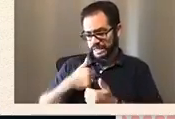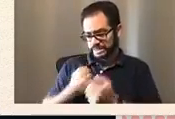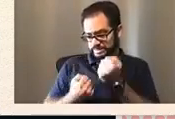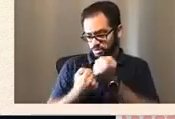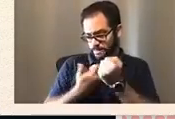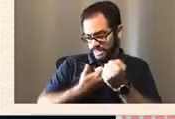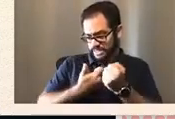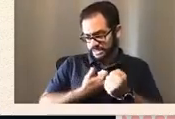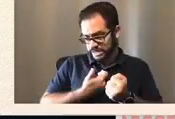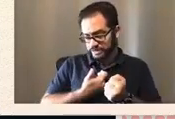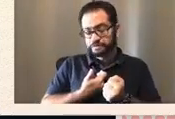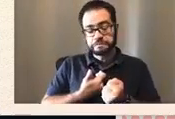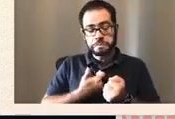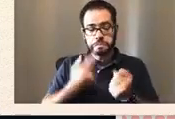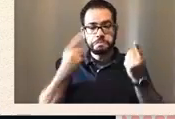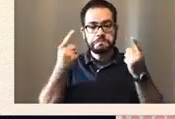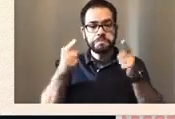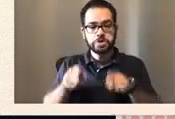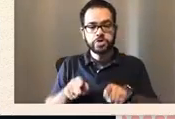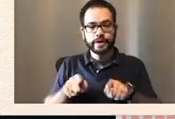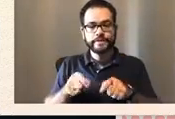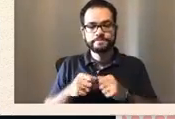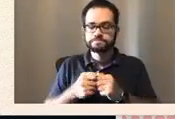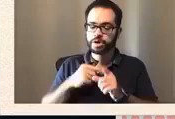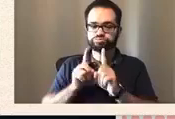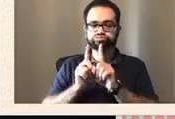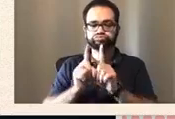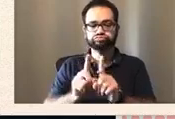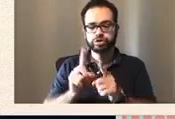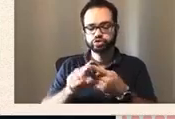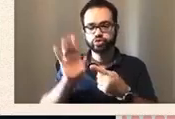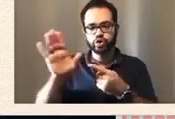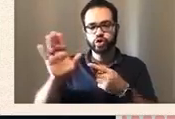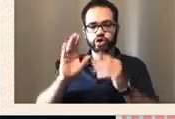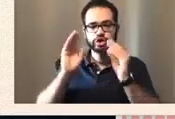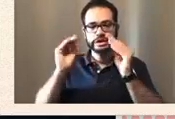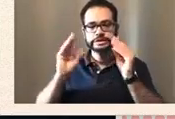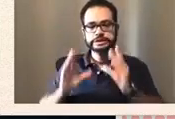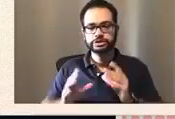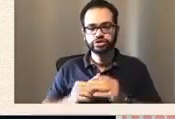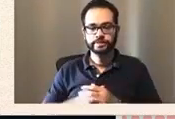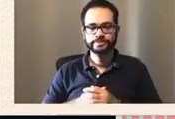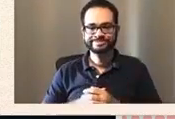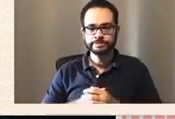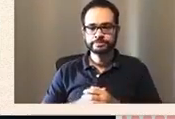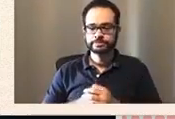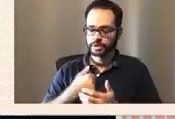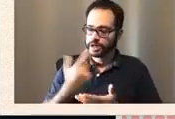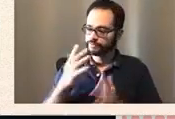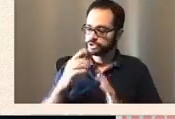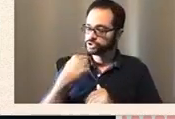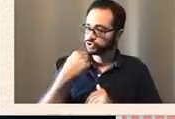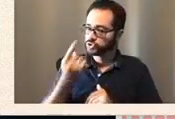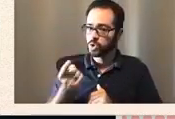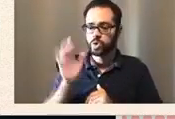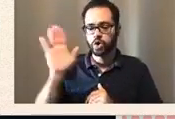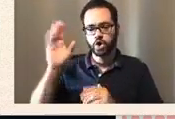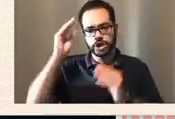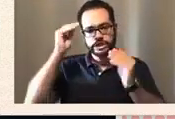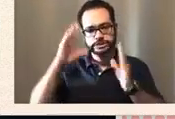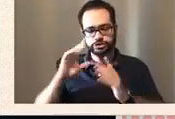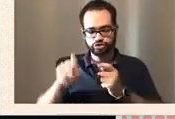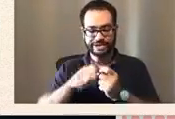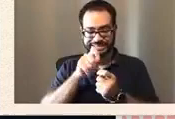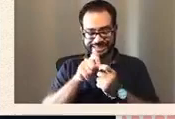agreed. And I went with her to her teacher and told her teacher exactly what she asked